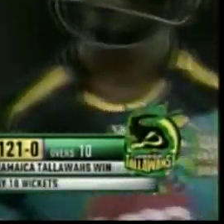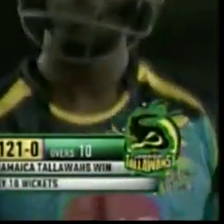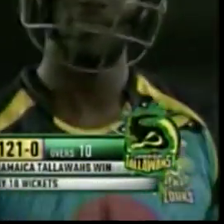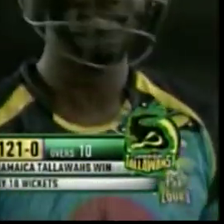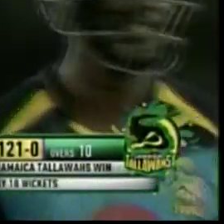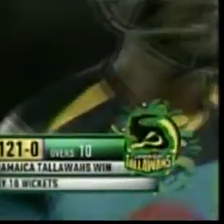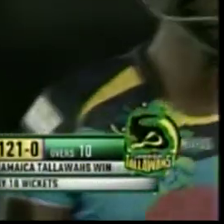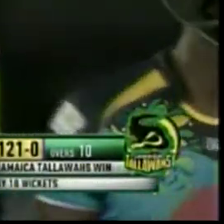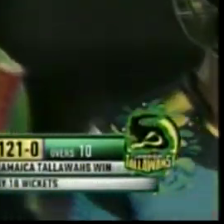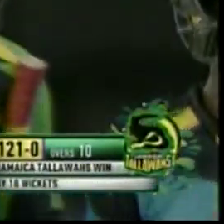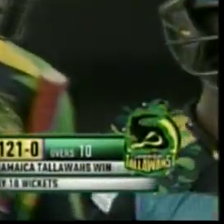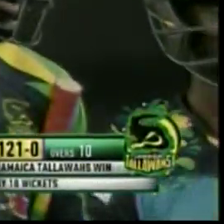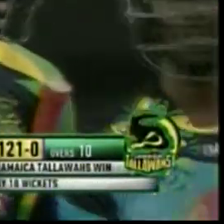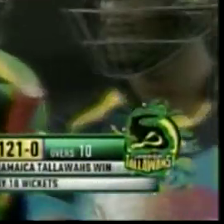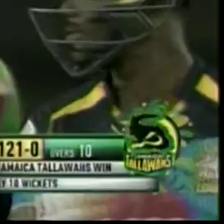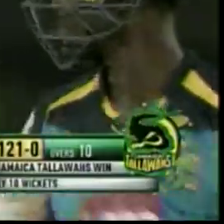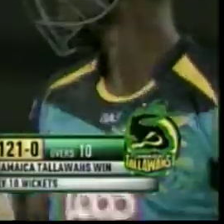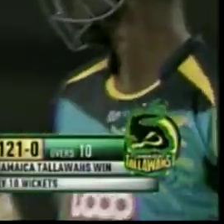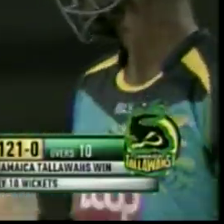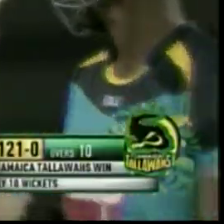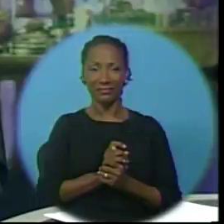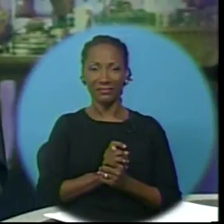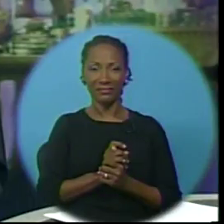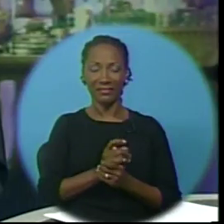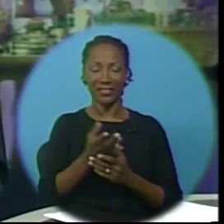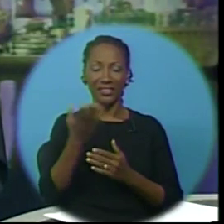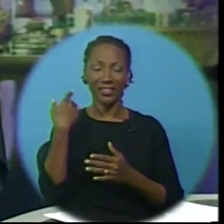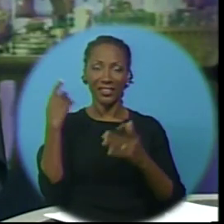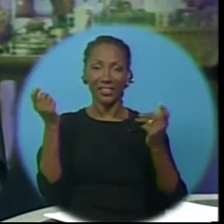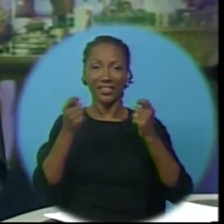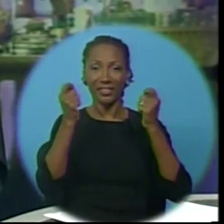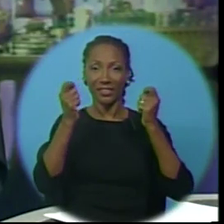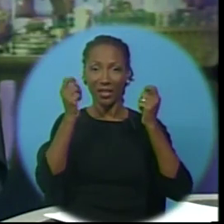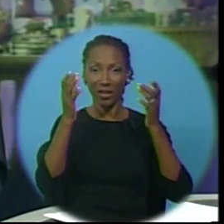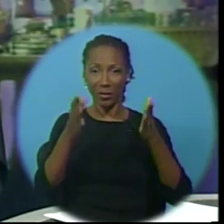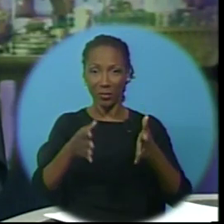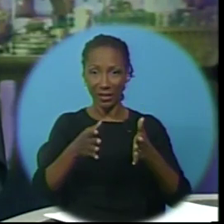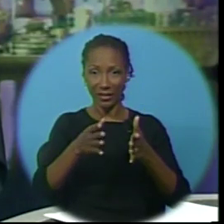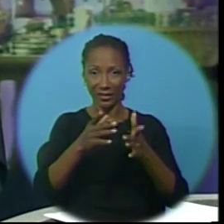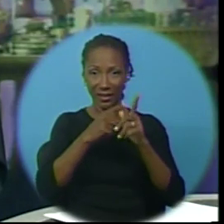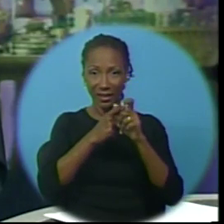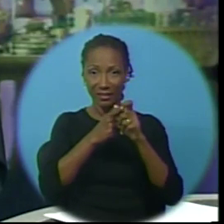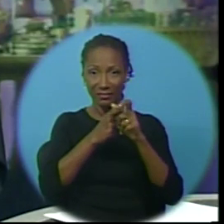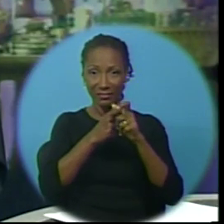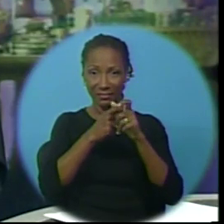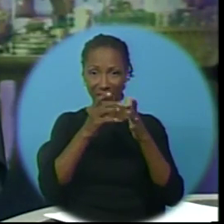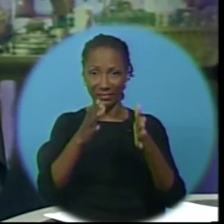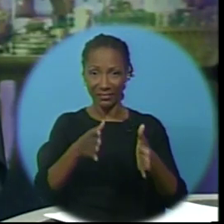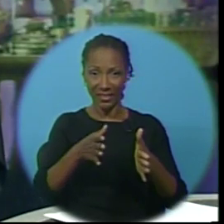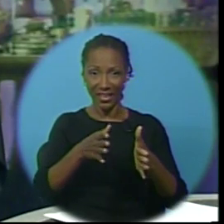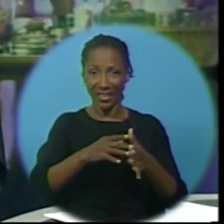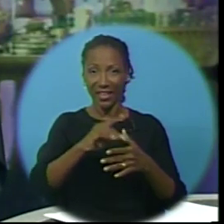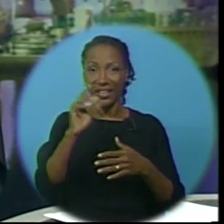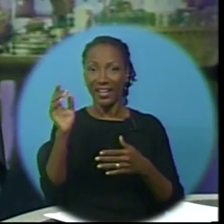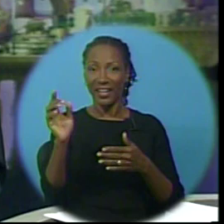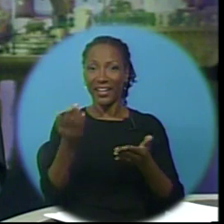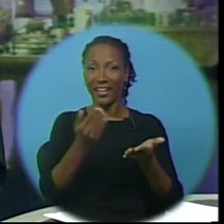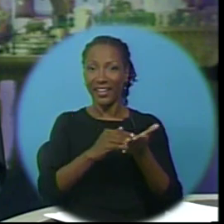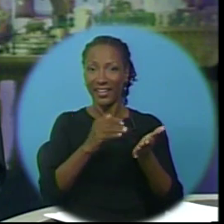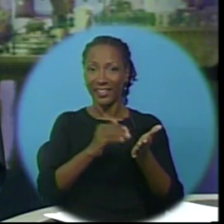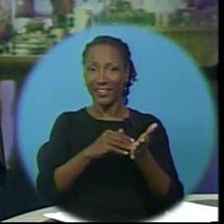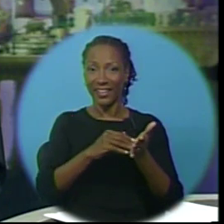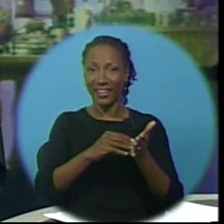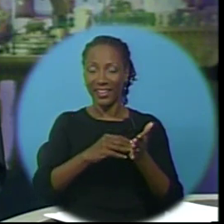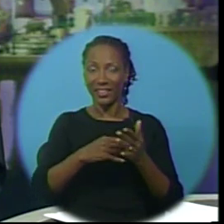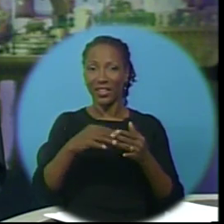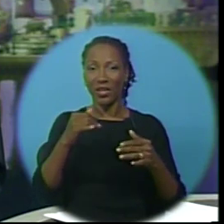Gale. Finishes on 90. Switching now to athletics, the defending champions once again came out on